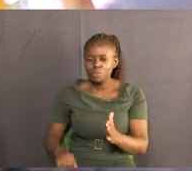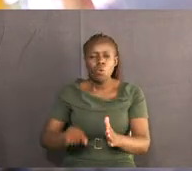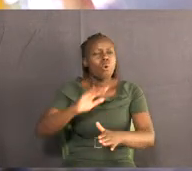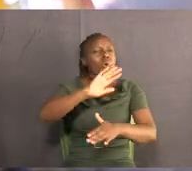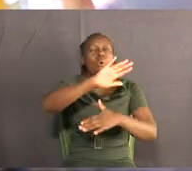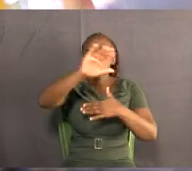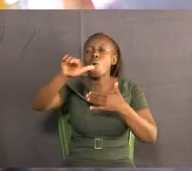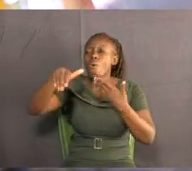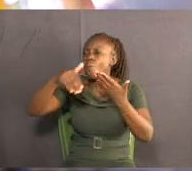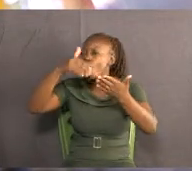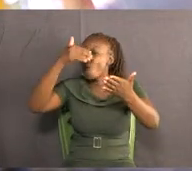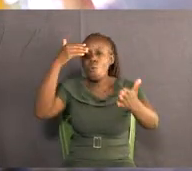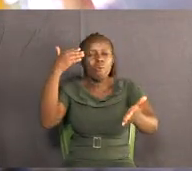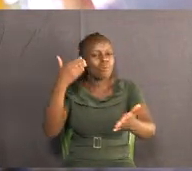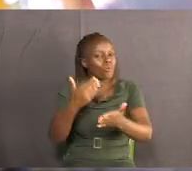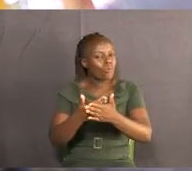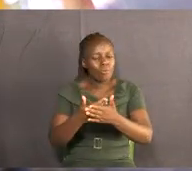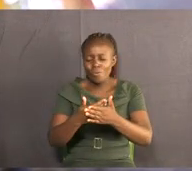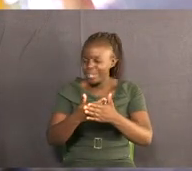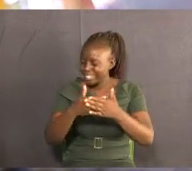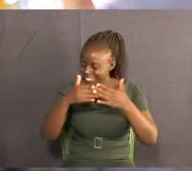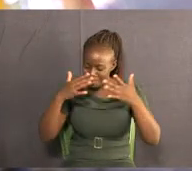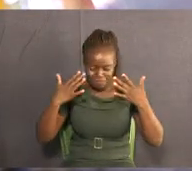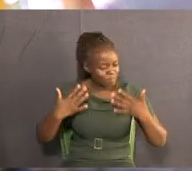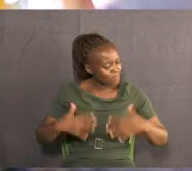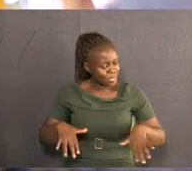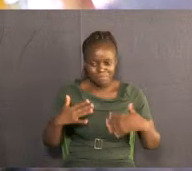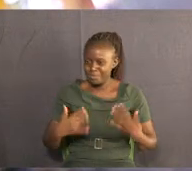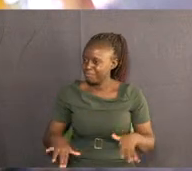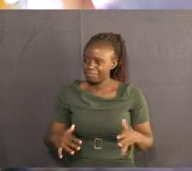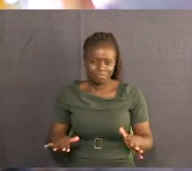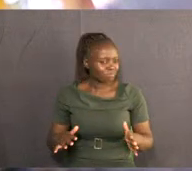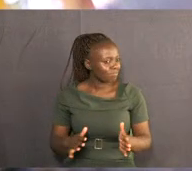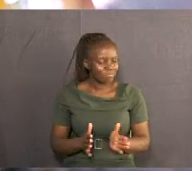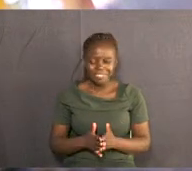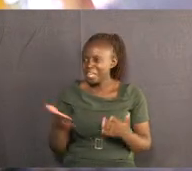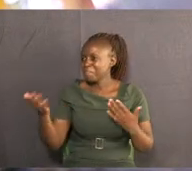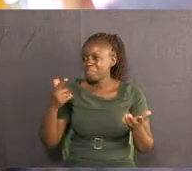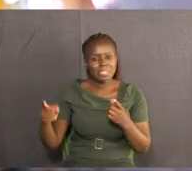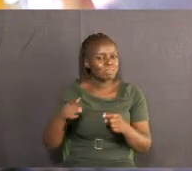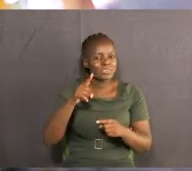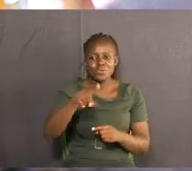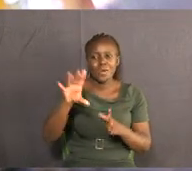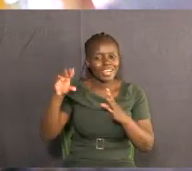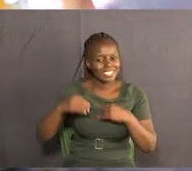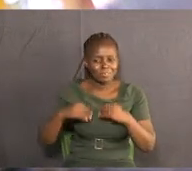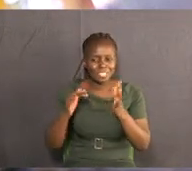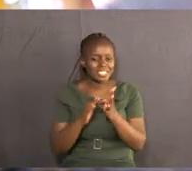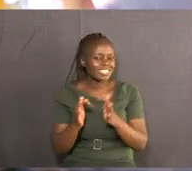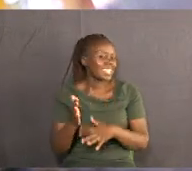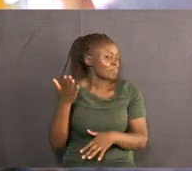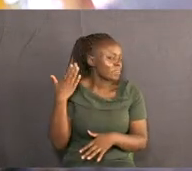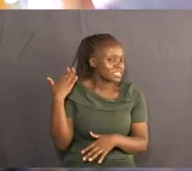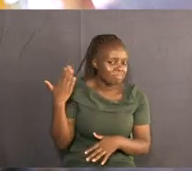we all, and when he says we all, it means everyone, regardless of whether we got born again on the first, second,